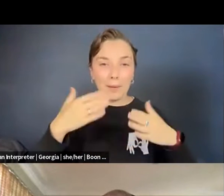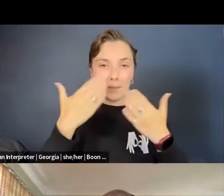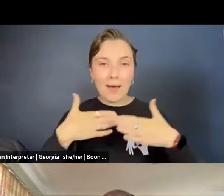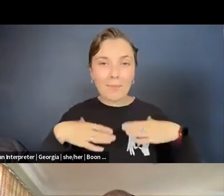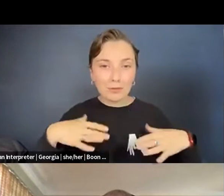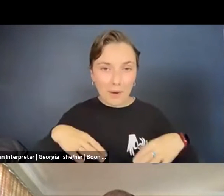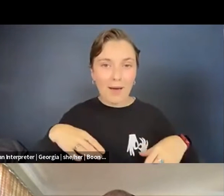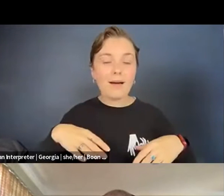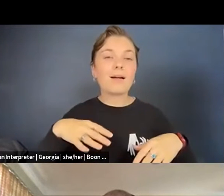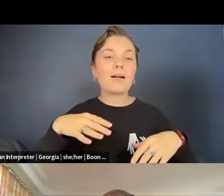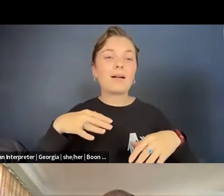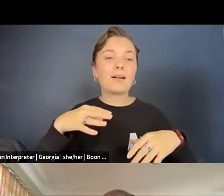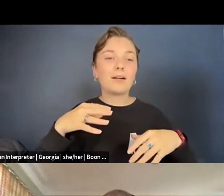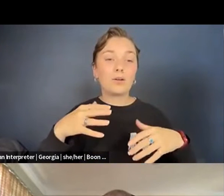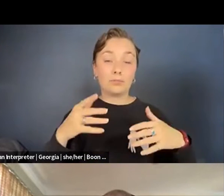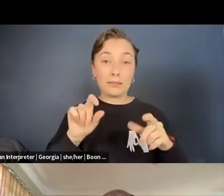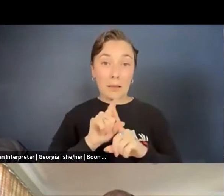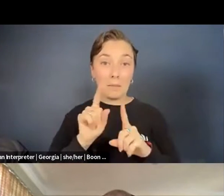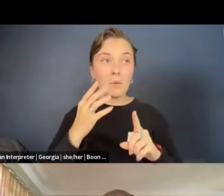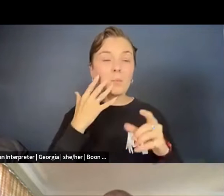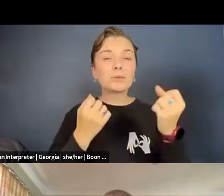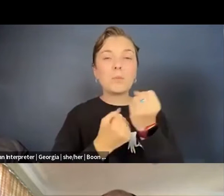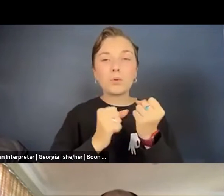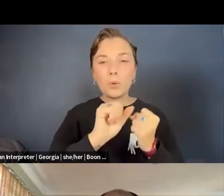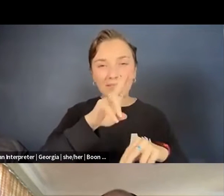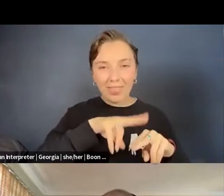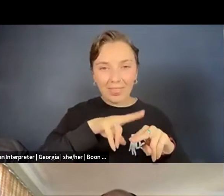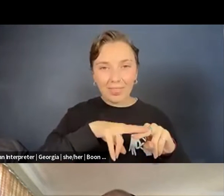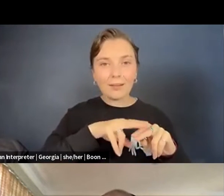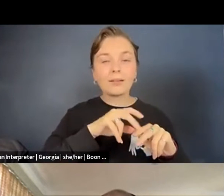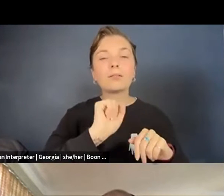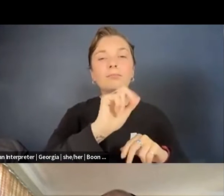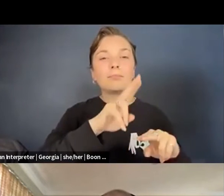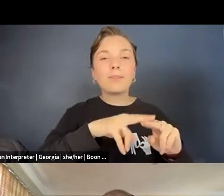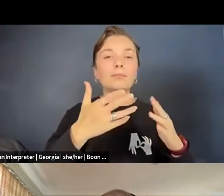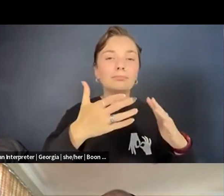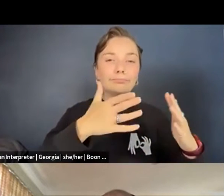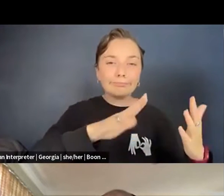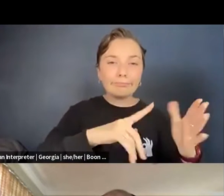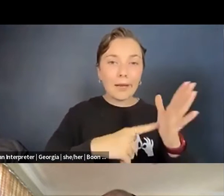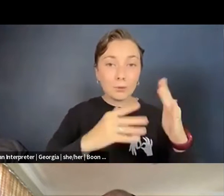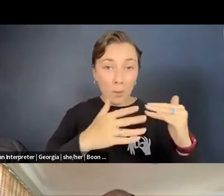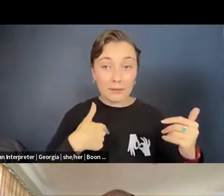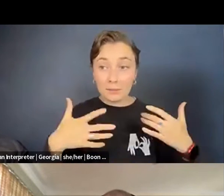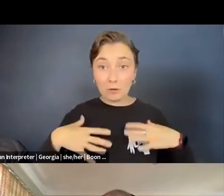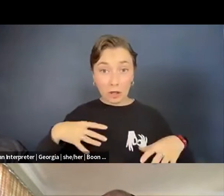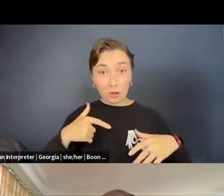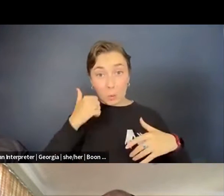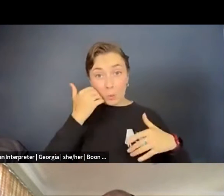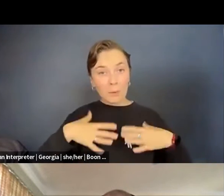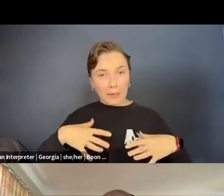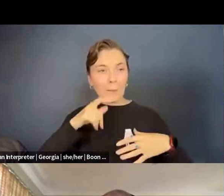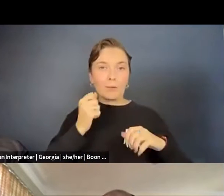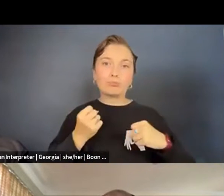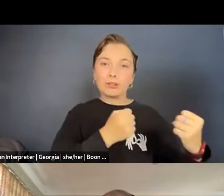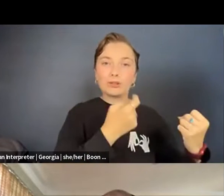wore when she was supporting her dad as he was dying at home, and